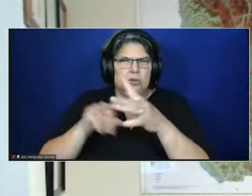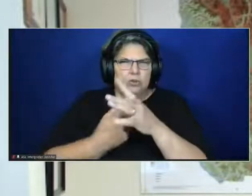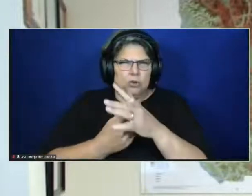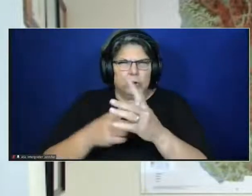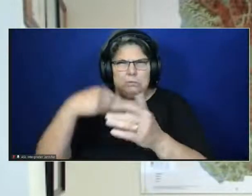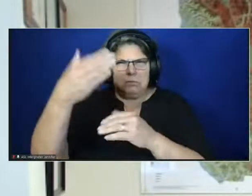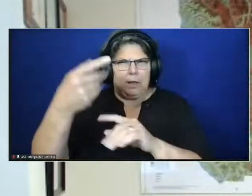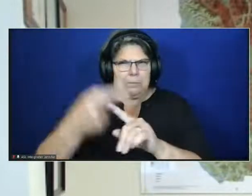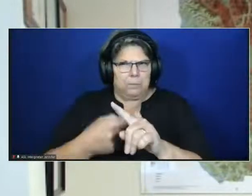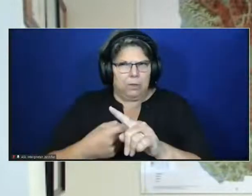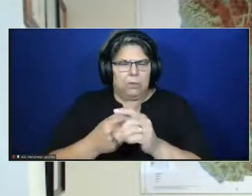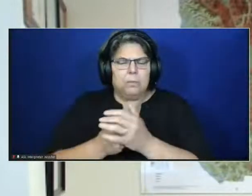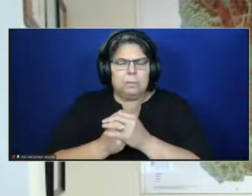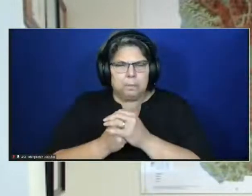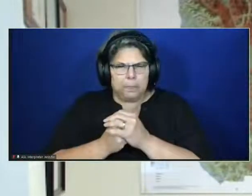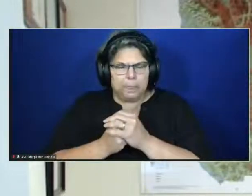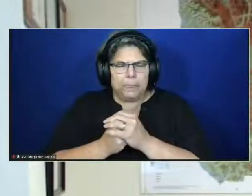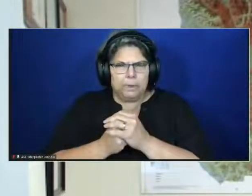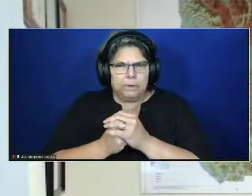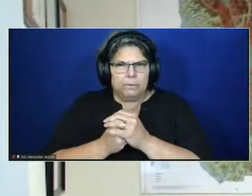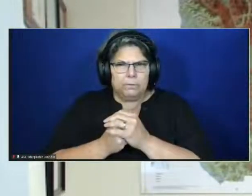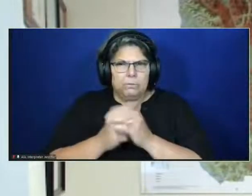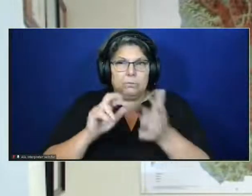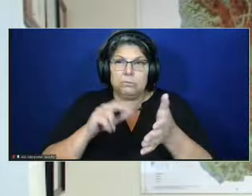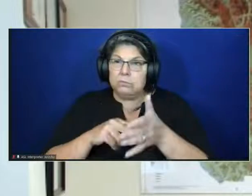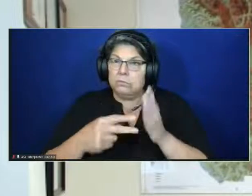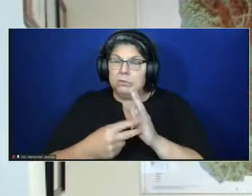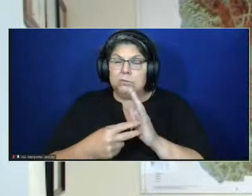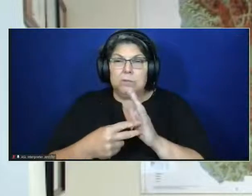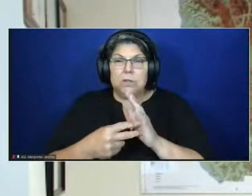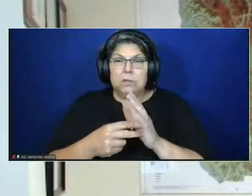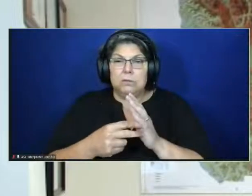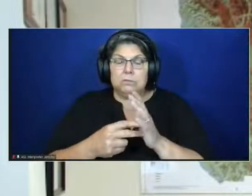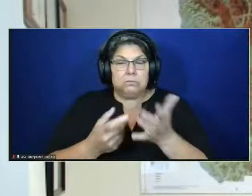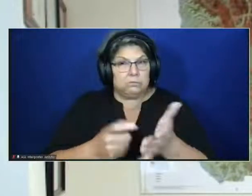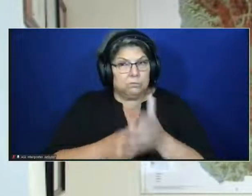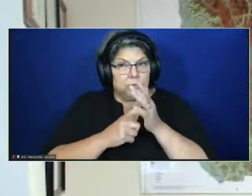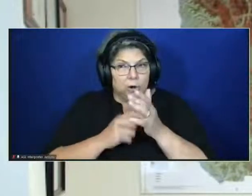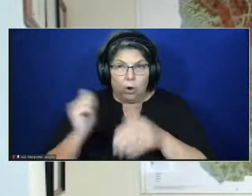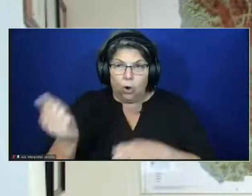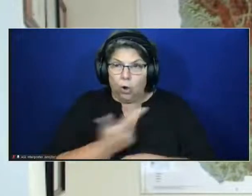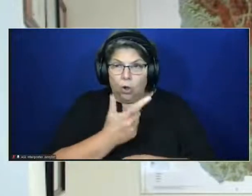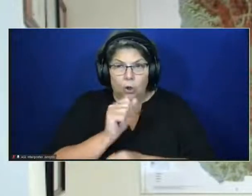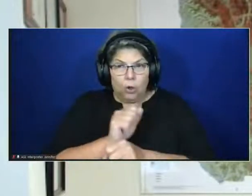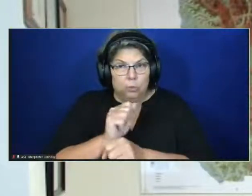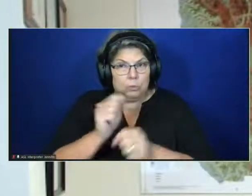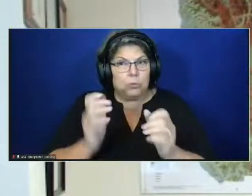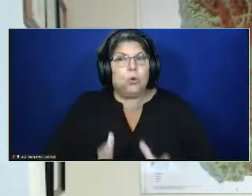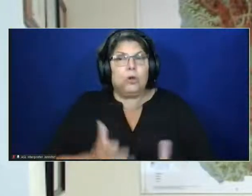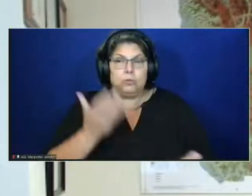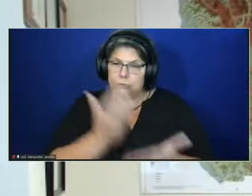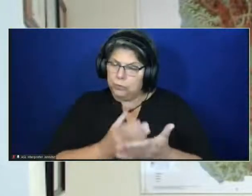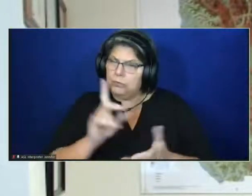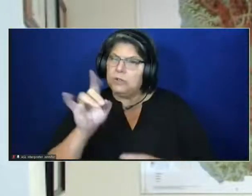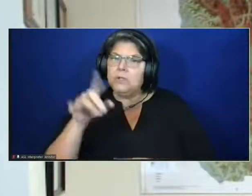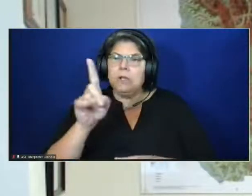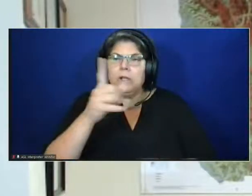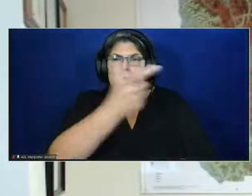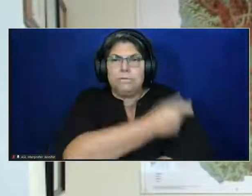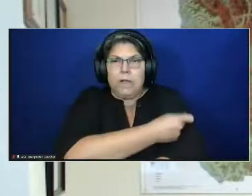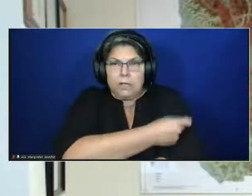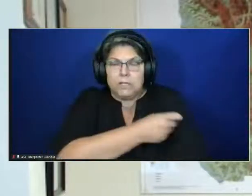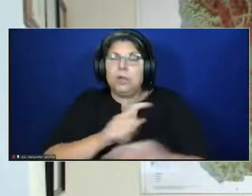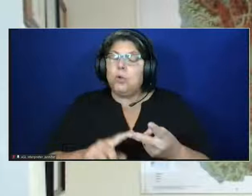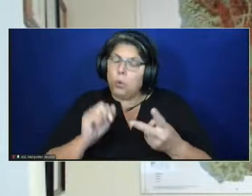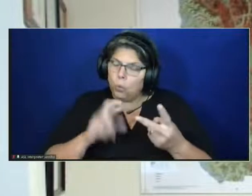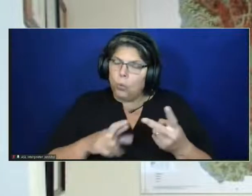month. Those who are insisting that their employees are verify vaccine or do